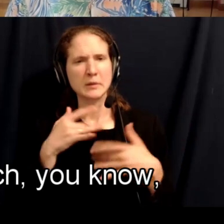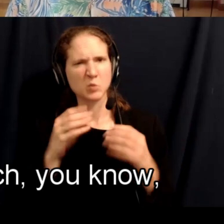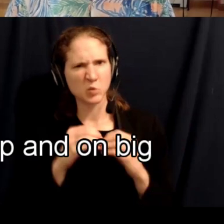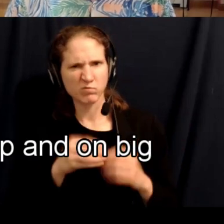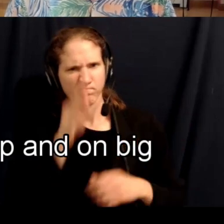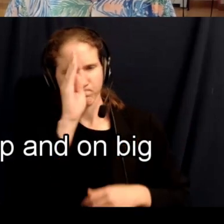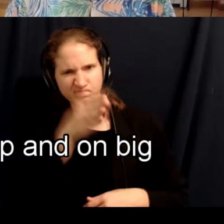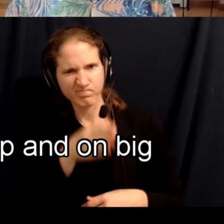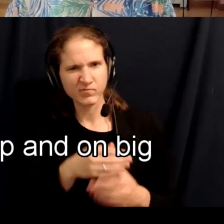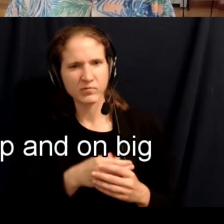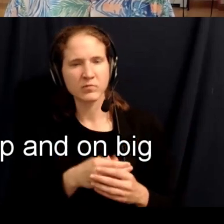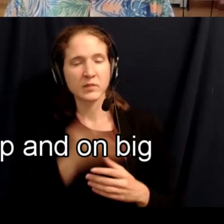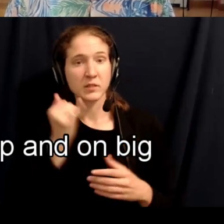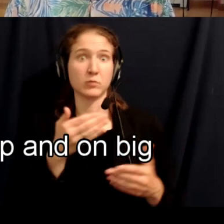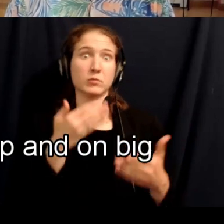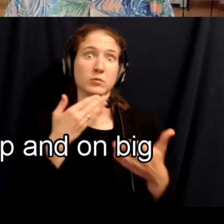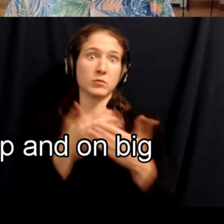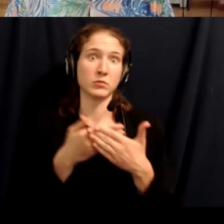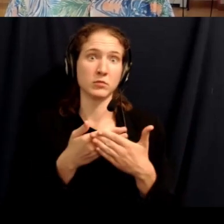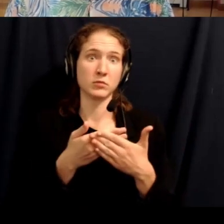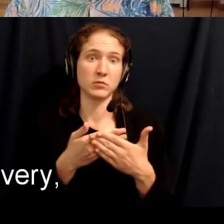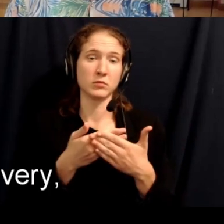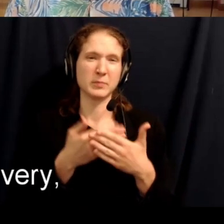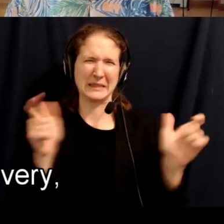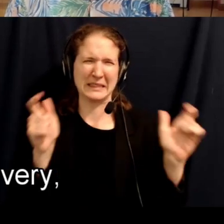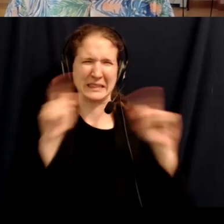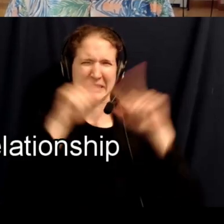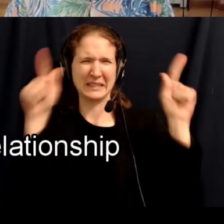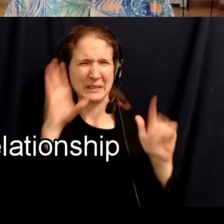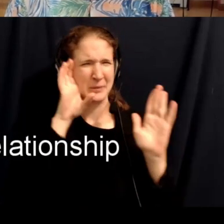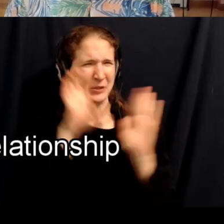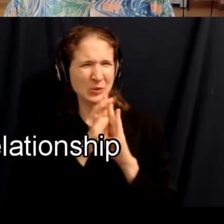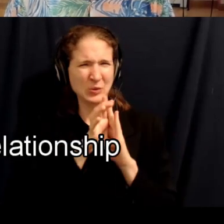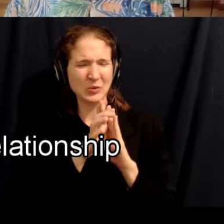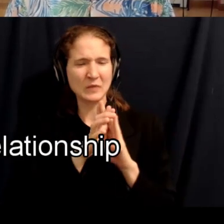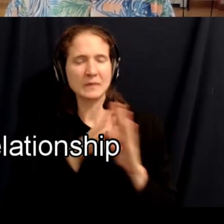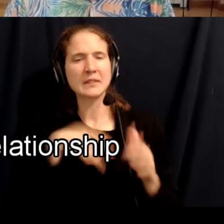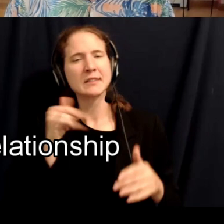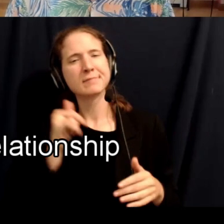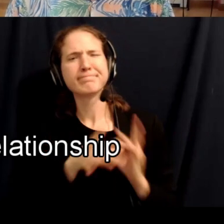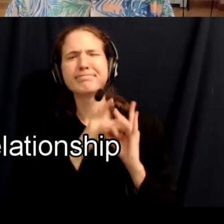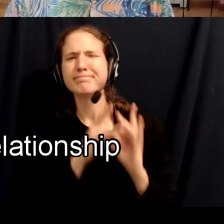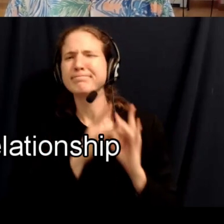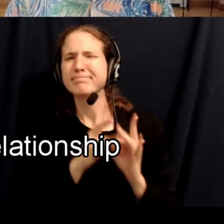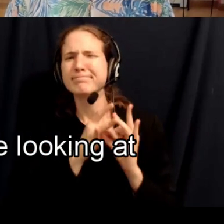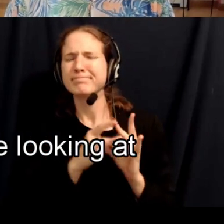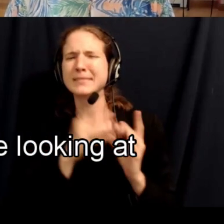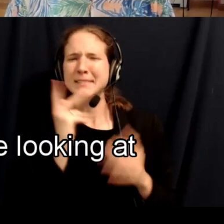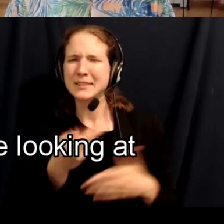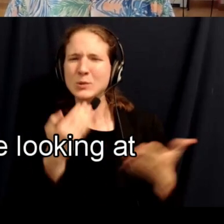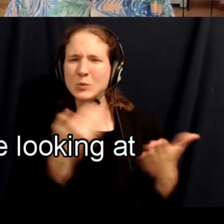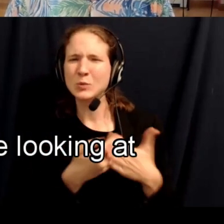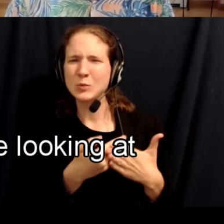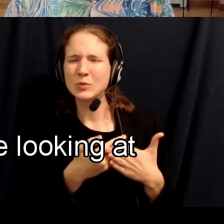approach, the way, because they're so close up and on big canvases, you feel it's kind of an intimate relationship that you have as